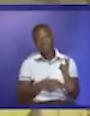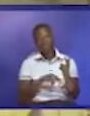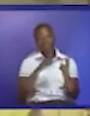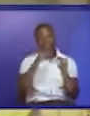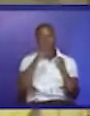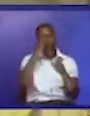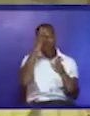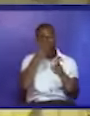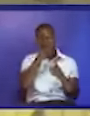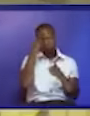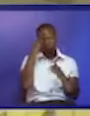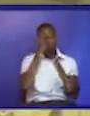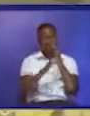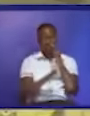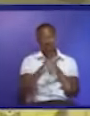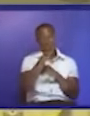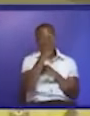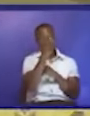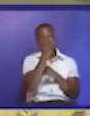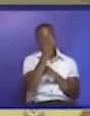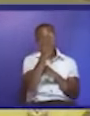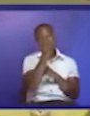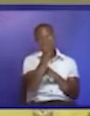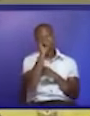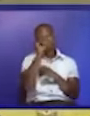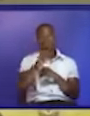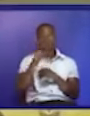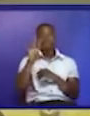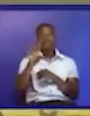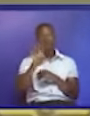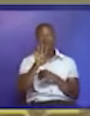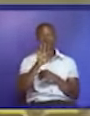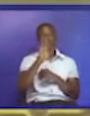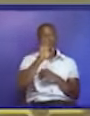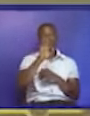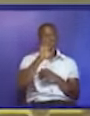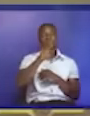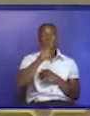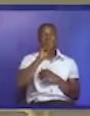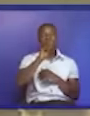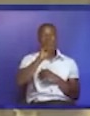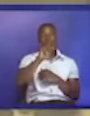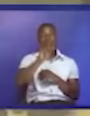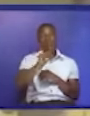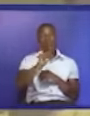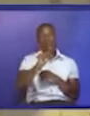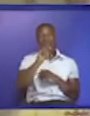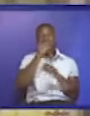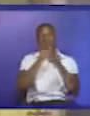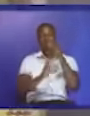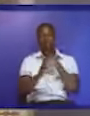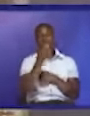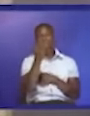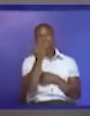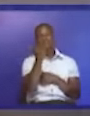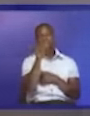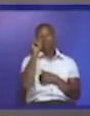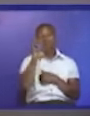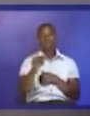chapter 15 and verse 4. Very powerful and prophetic scripture. Romans chapter